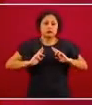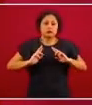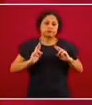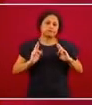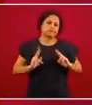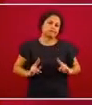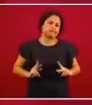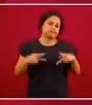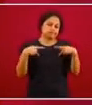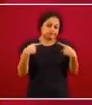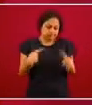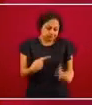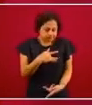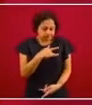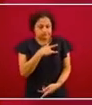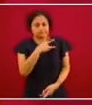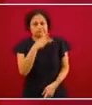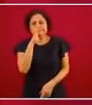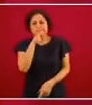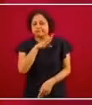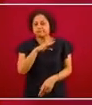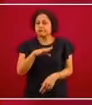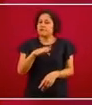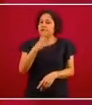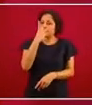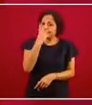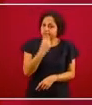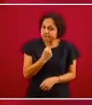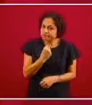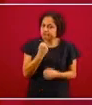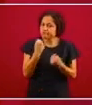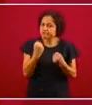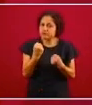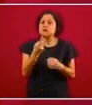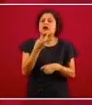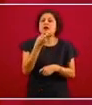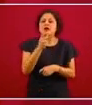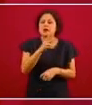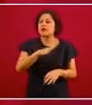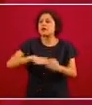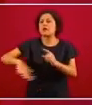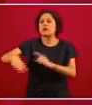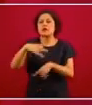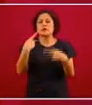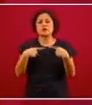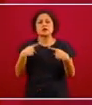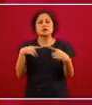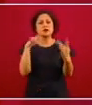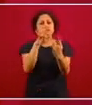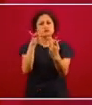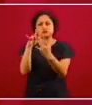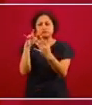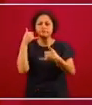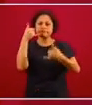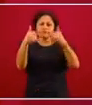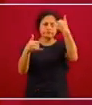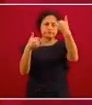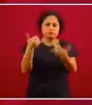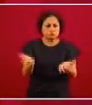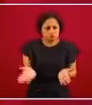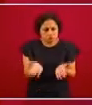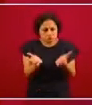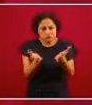want to leave them in a state of abandonment or of loneliness, because this